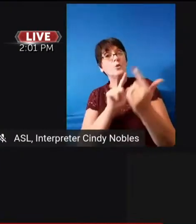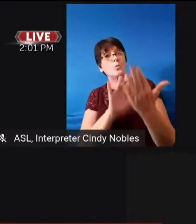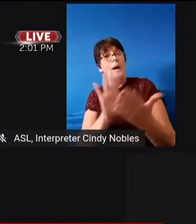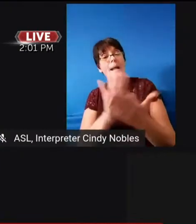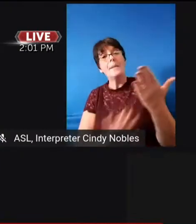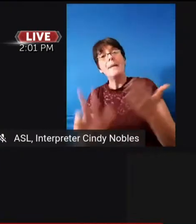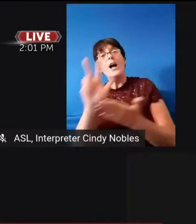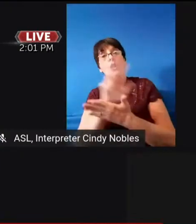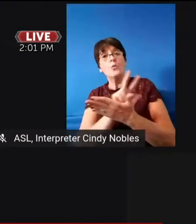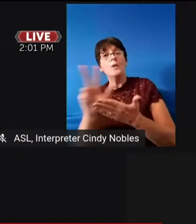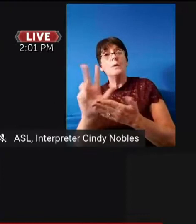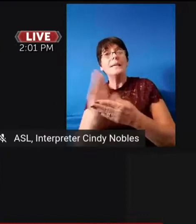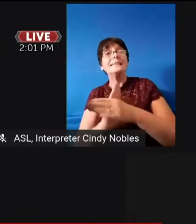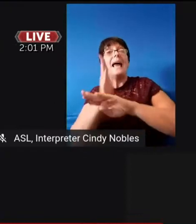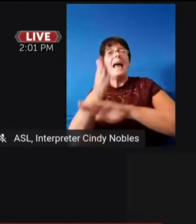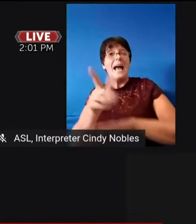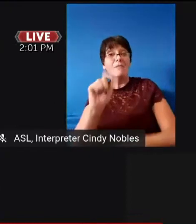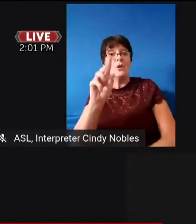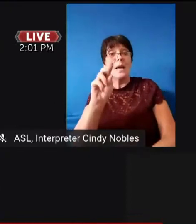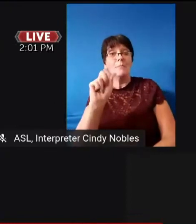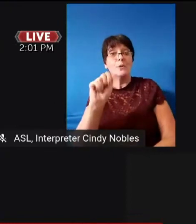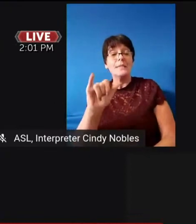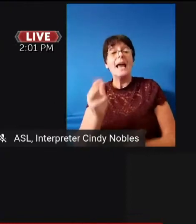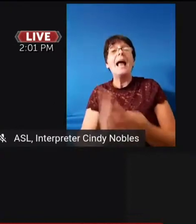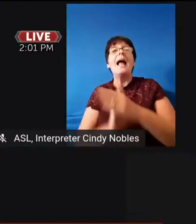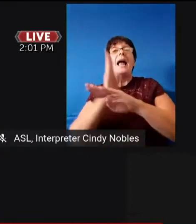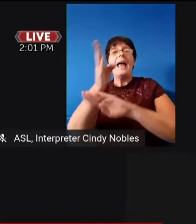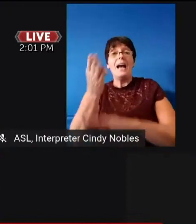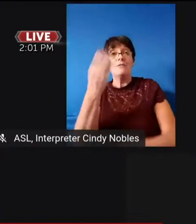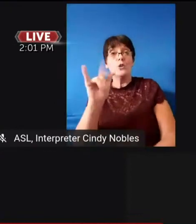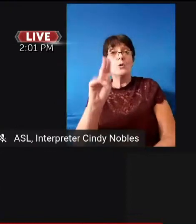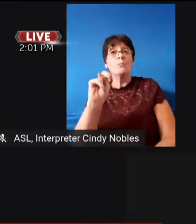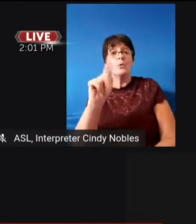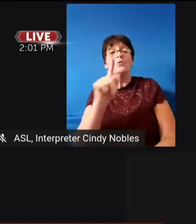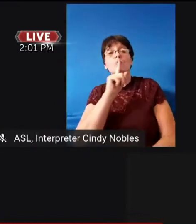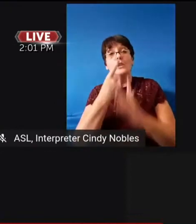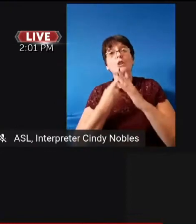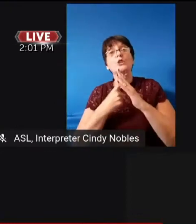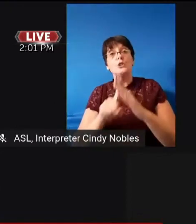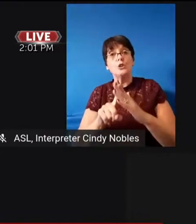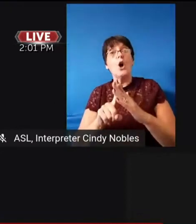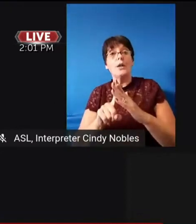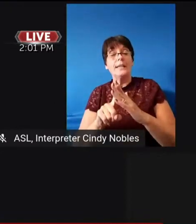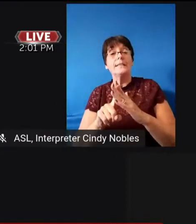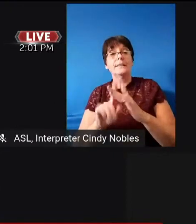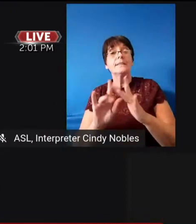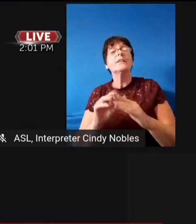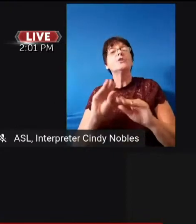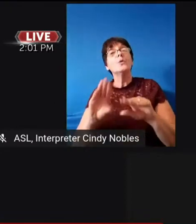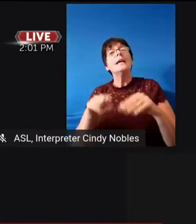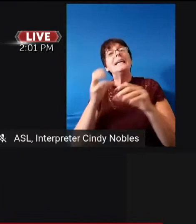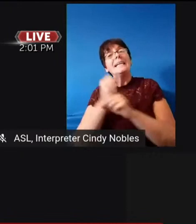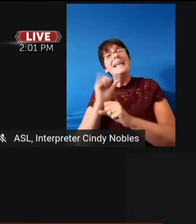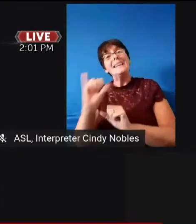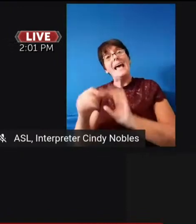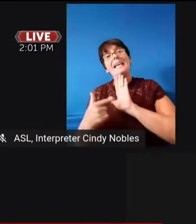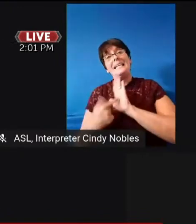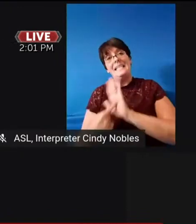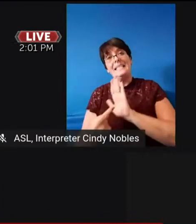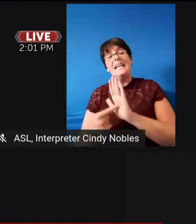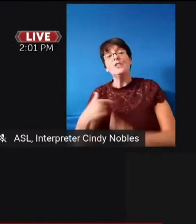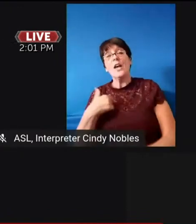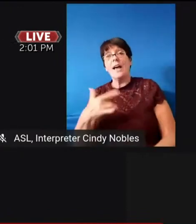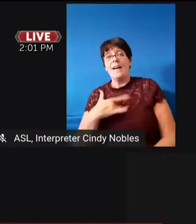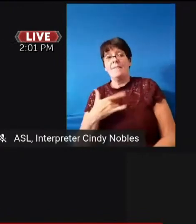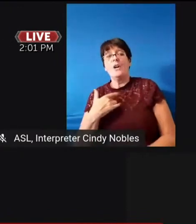weeks after Labor Day, after the blueprint really started to take shape, to get that indication. And I think we're